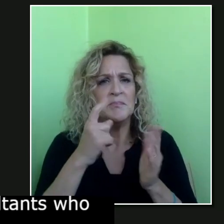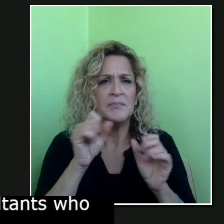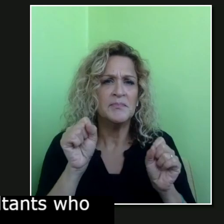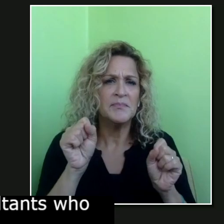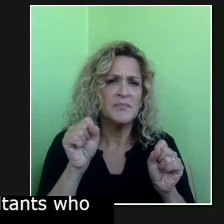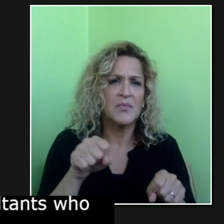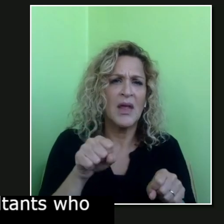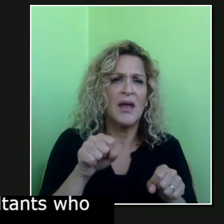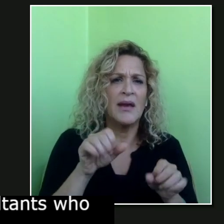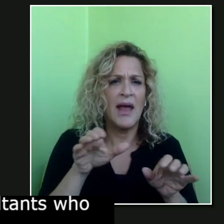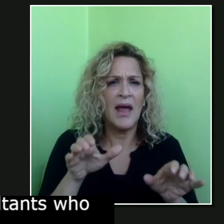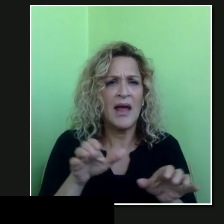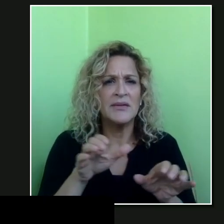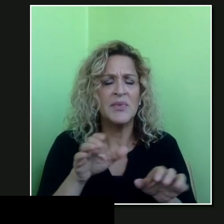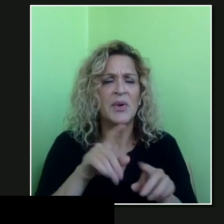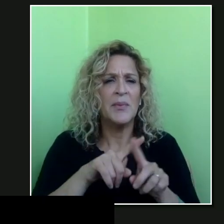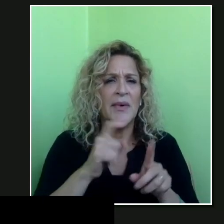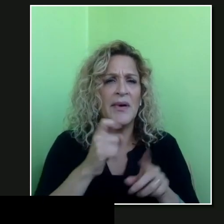It's just that there's